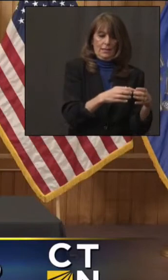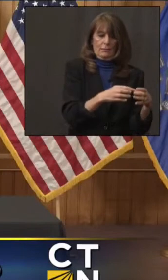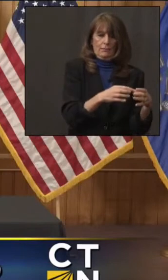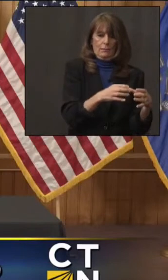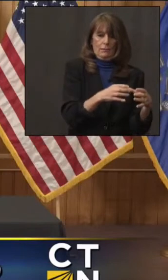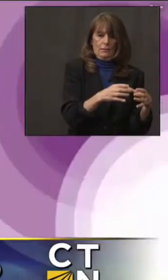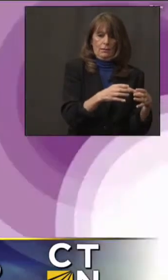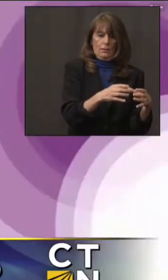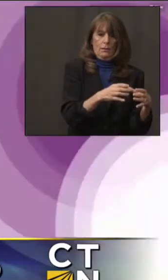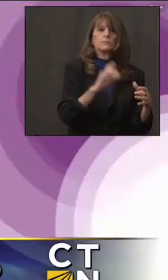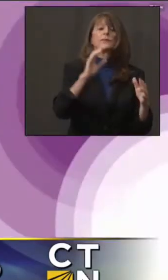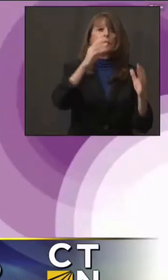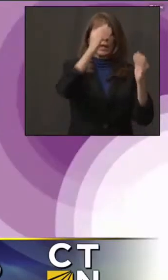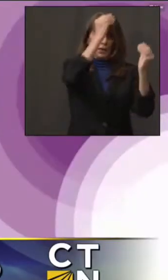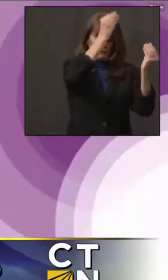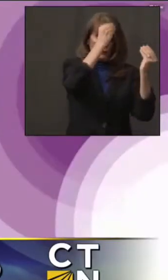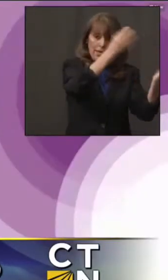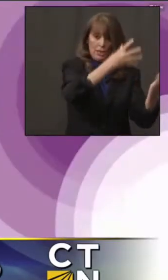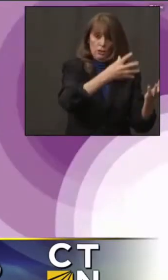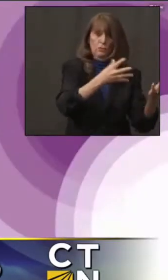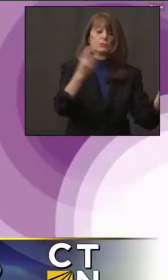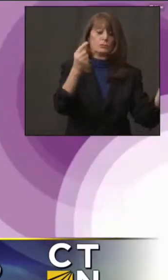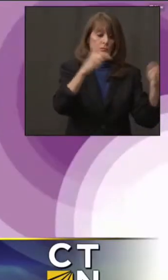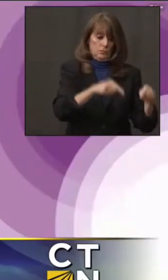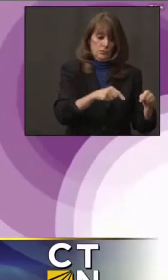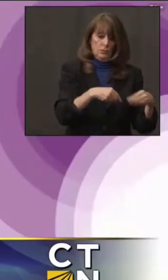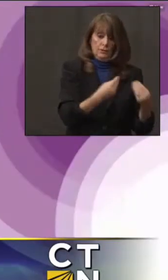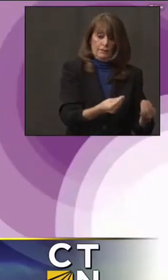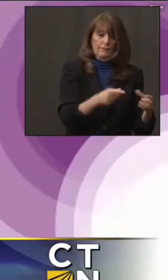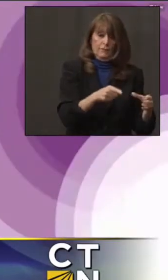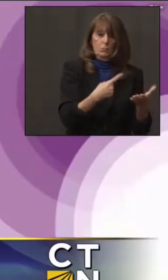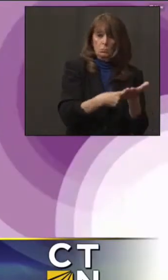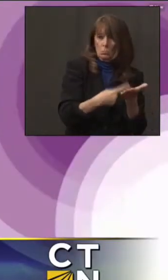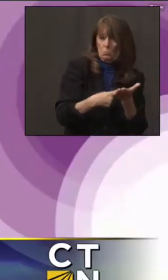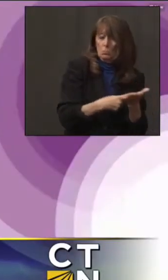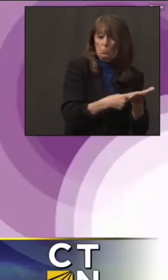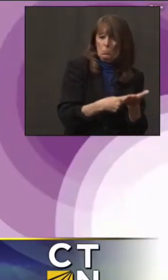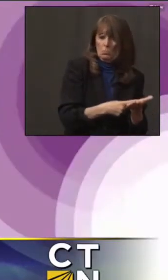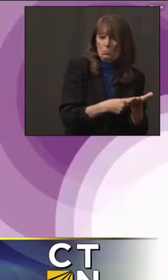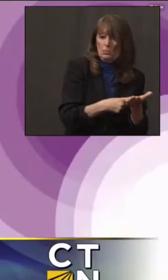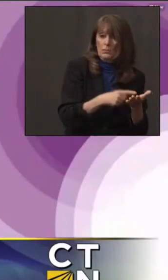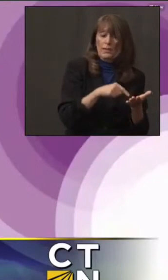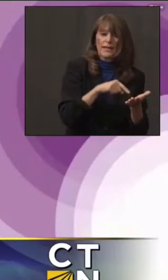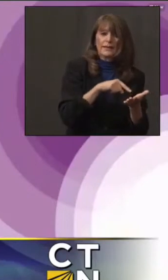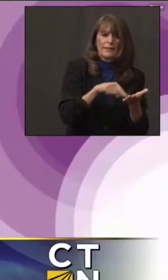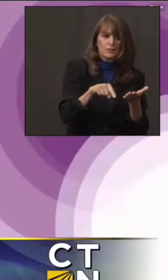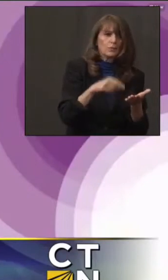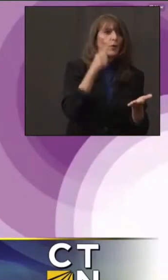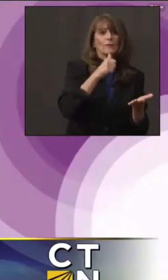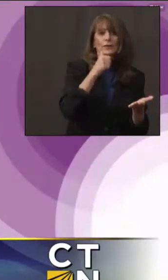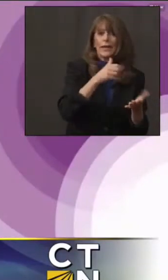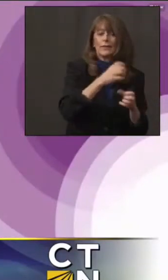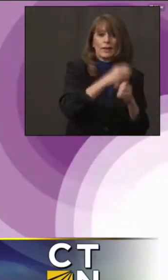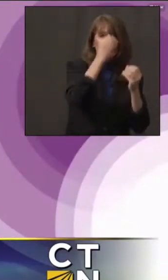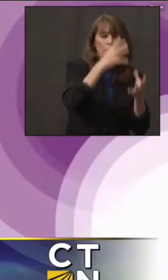as information comes in, and that happens seemingly for this week, the last few days, every day, they will be deliberating